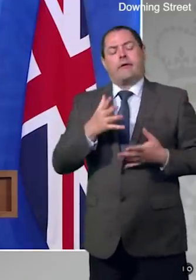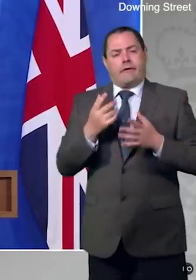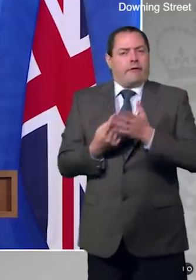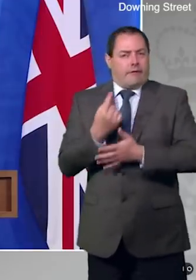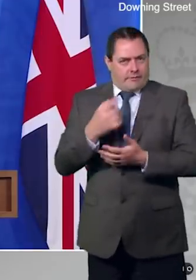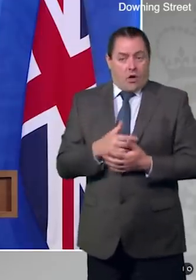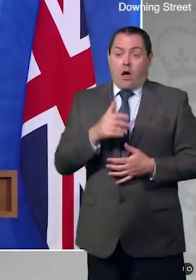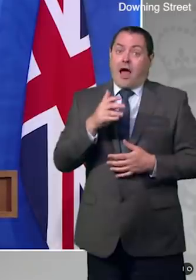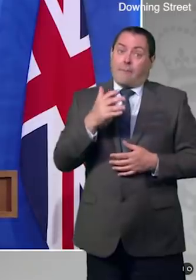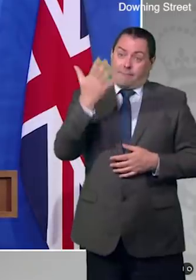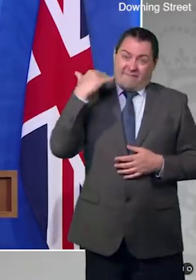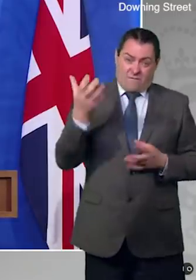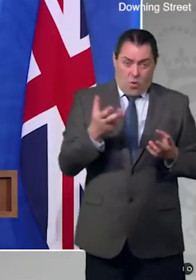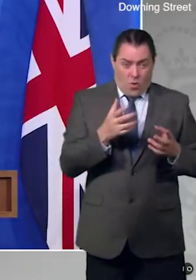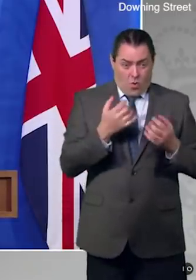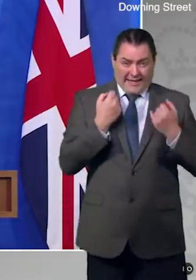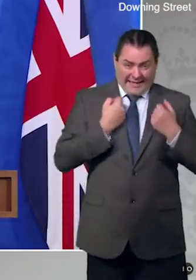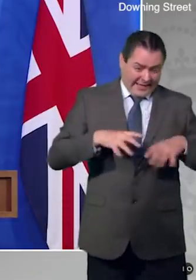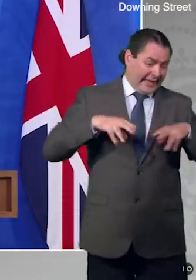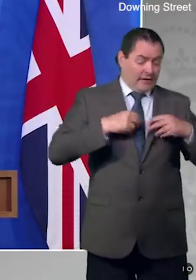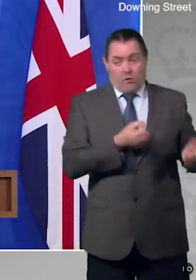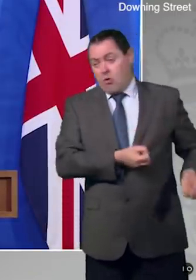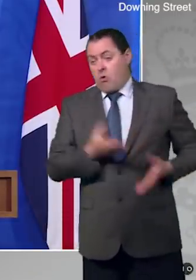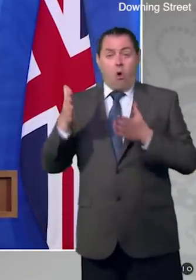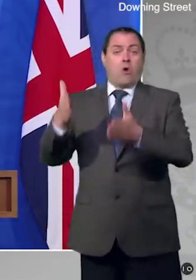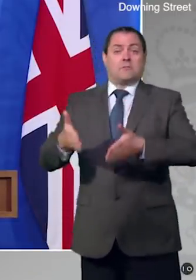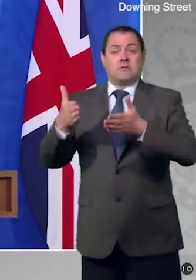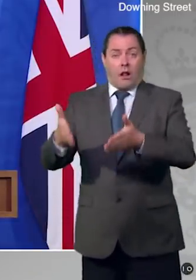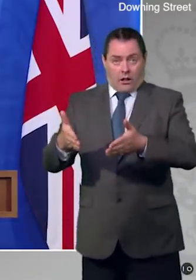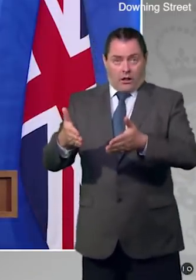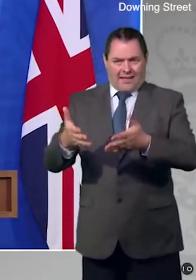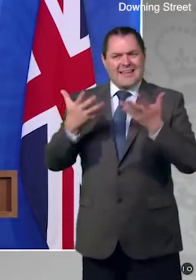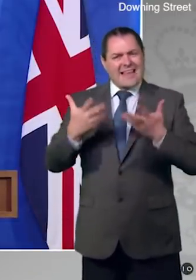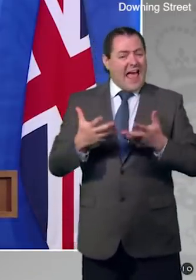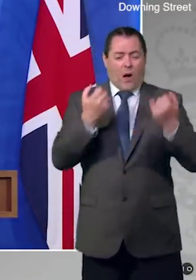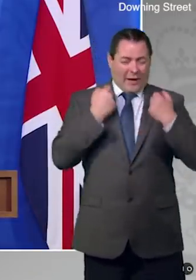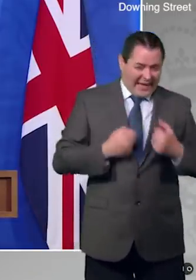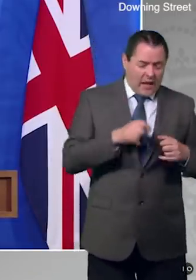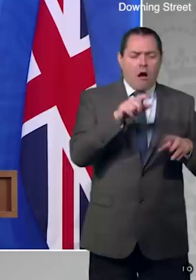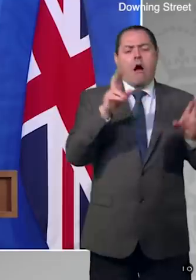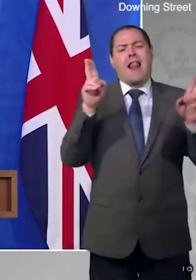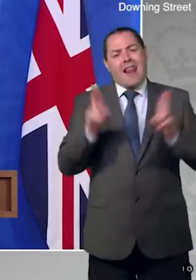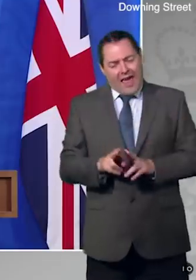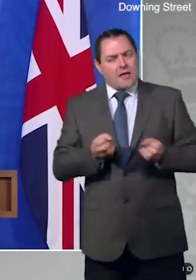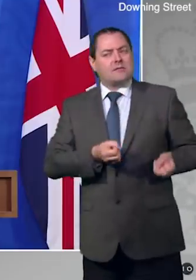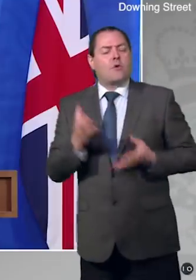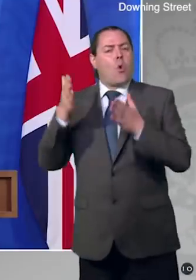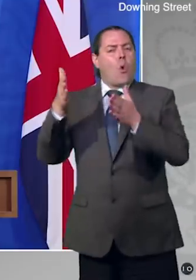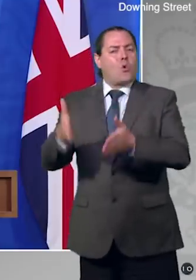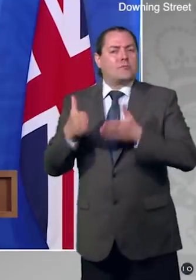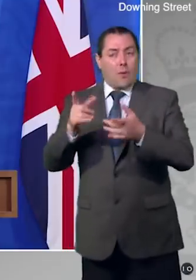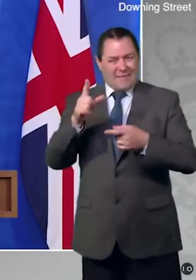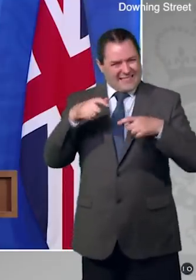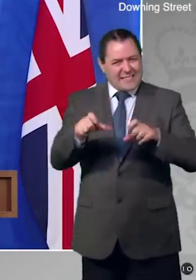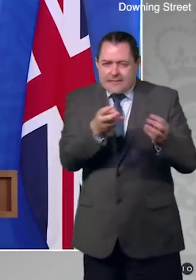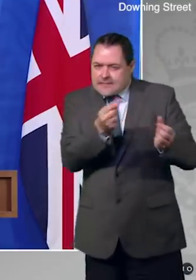has been weakened, it hasn't been severed. And even if the link between hospitalization and